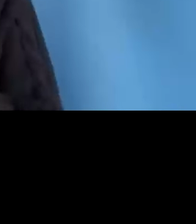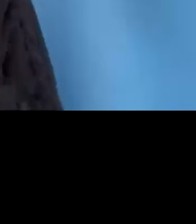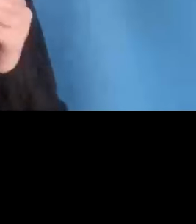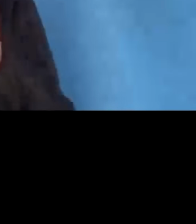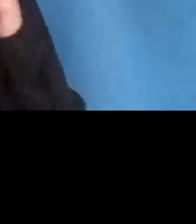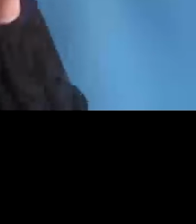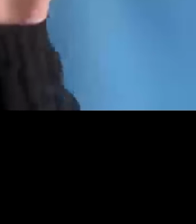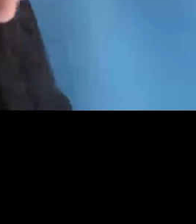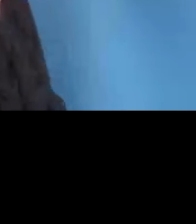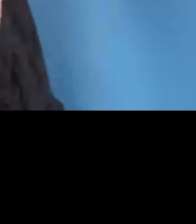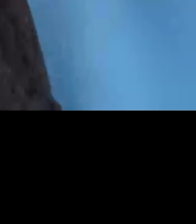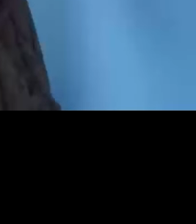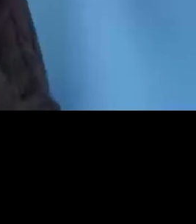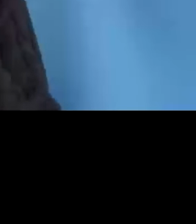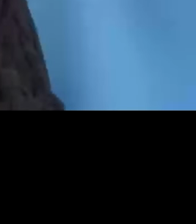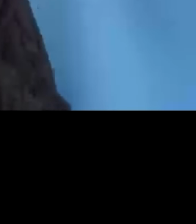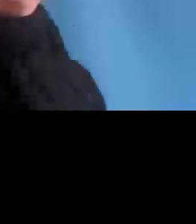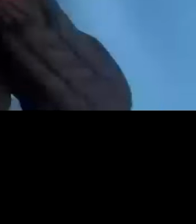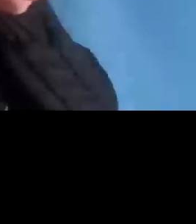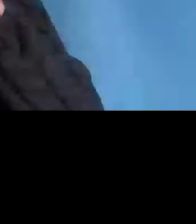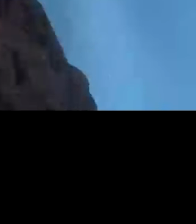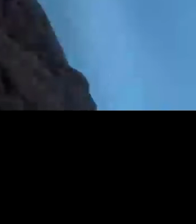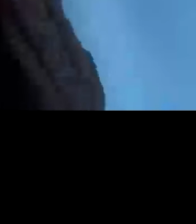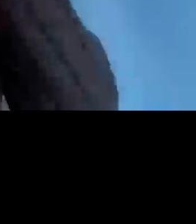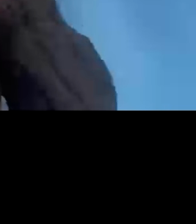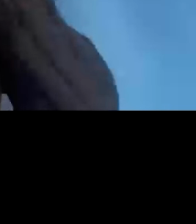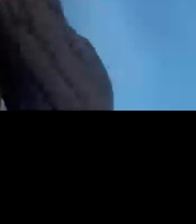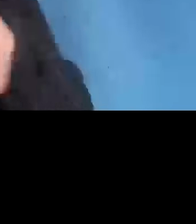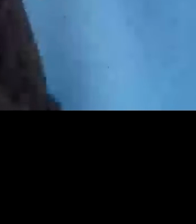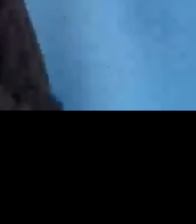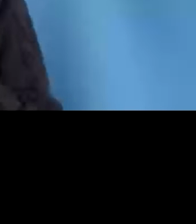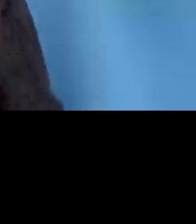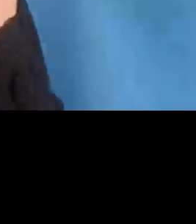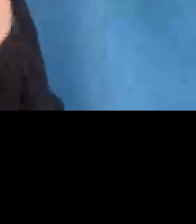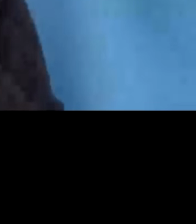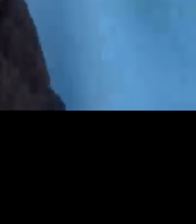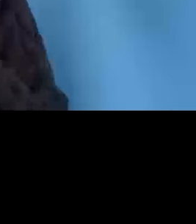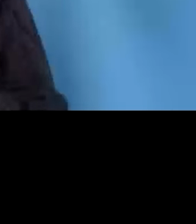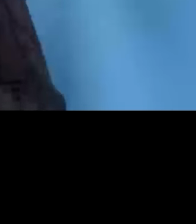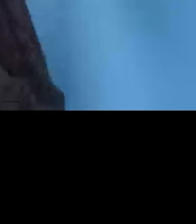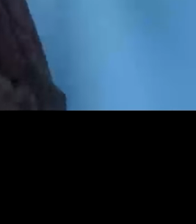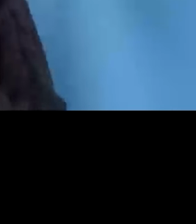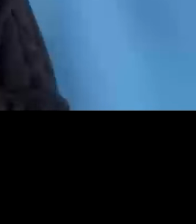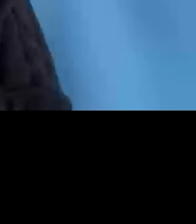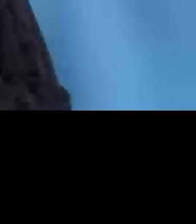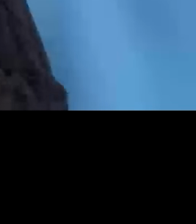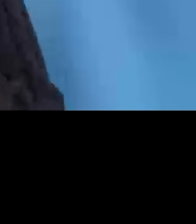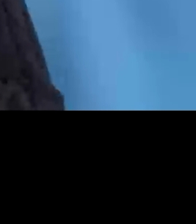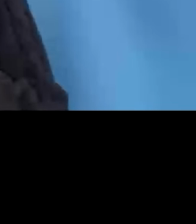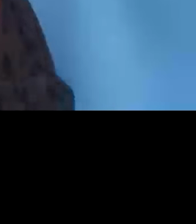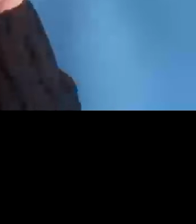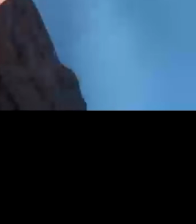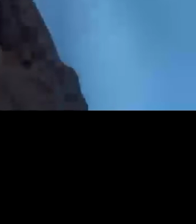at Creative Australia. Thank you for joining us for the fourth instalment of the Knowledge Series in 2025.